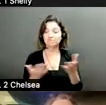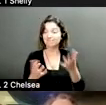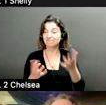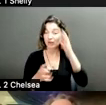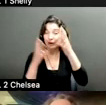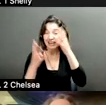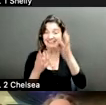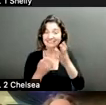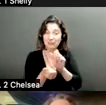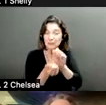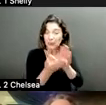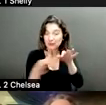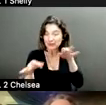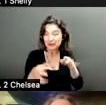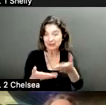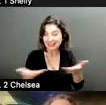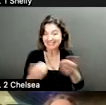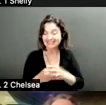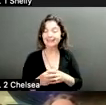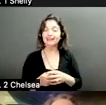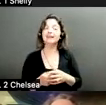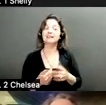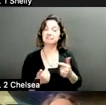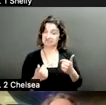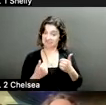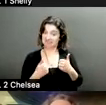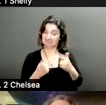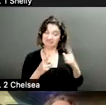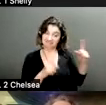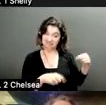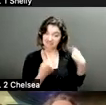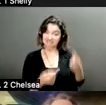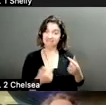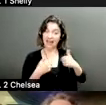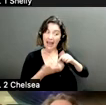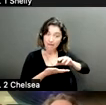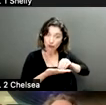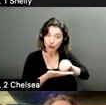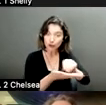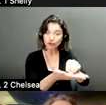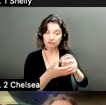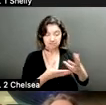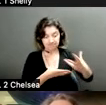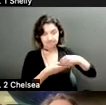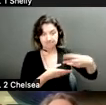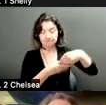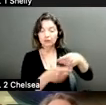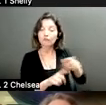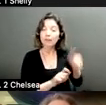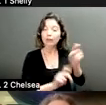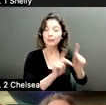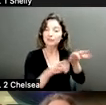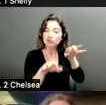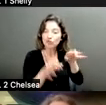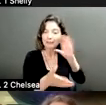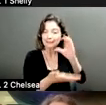to take what I've learned and experienced from people describing image to me. So when I do this, I kind of